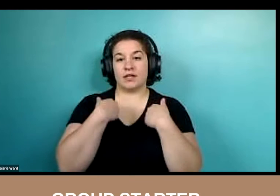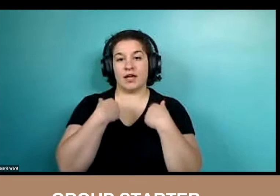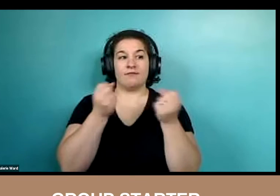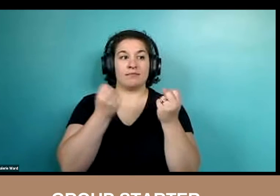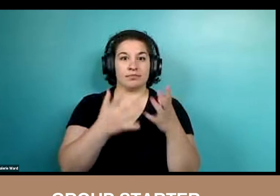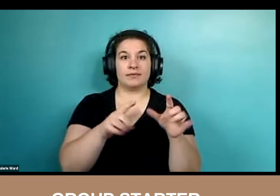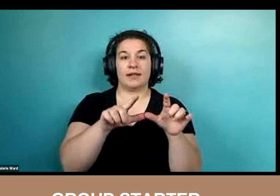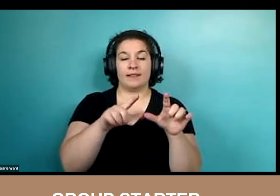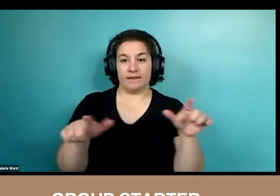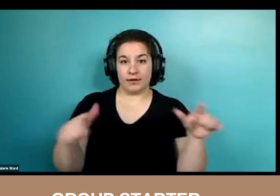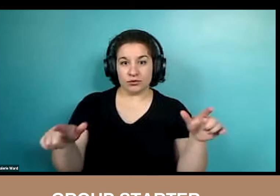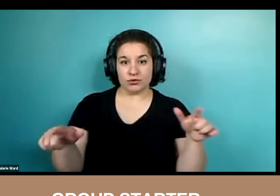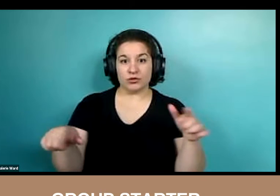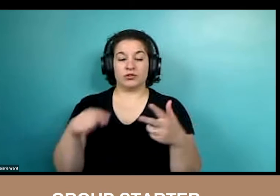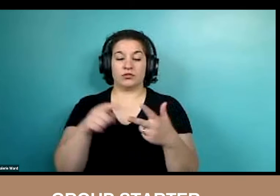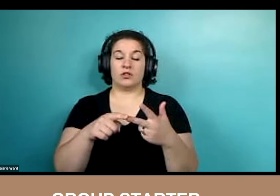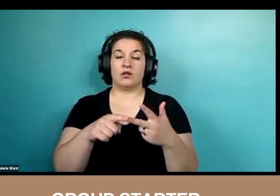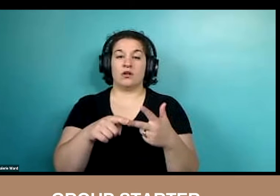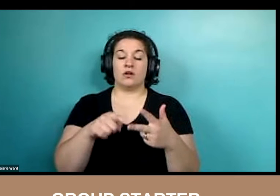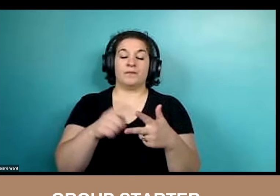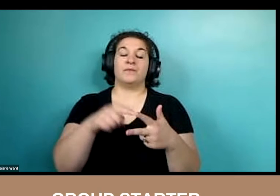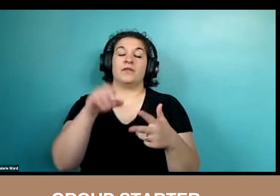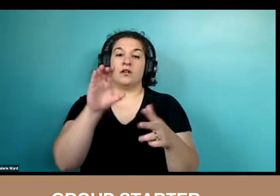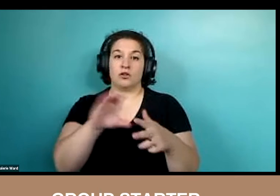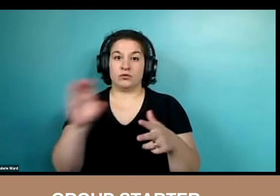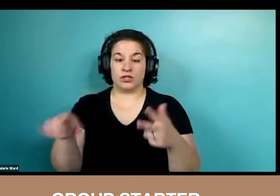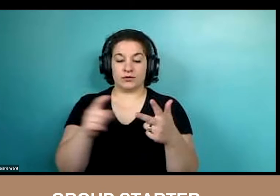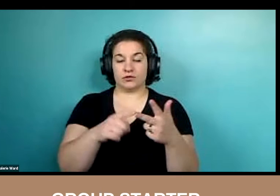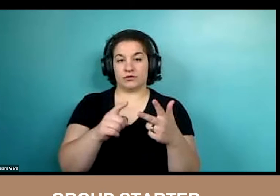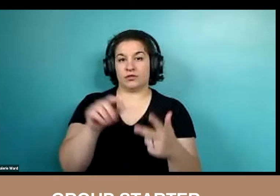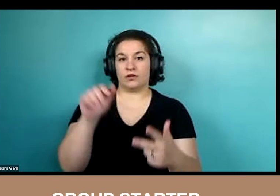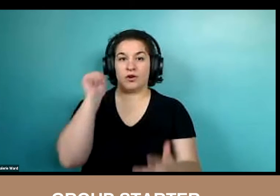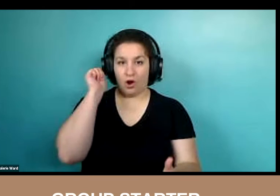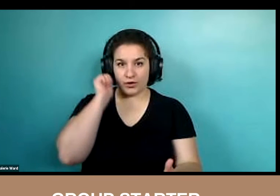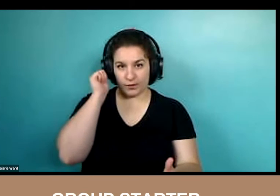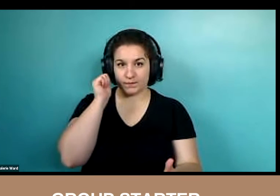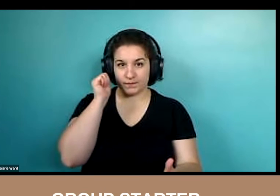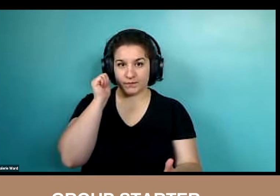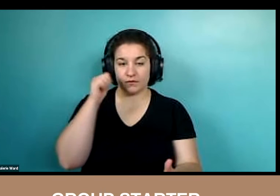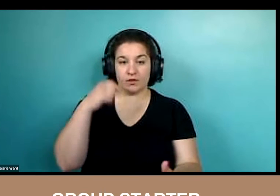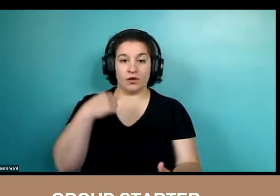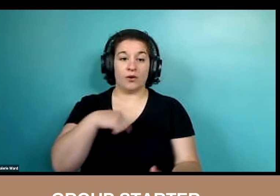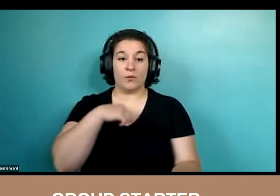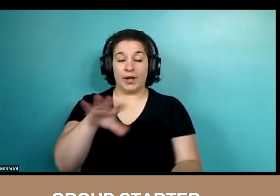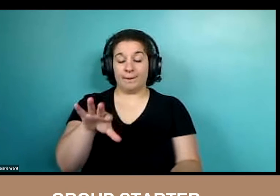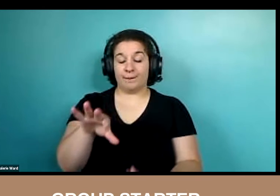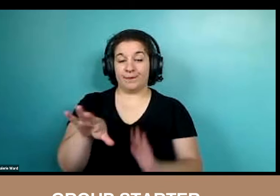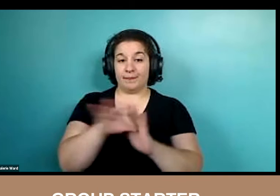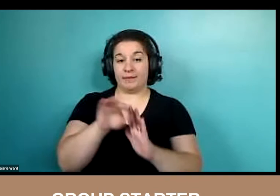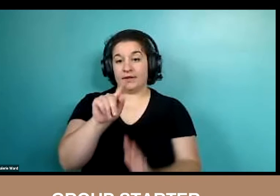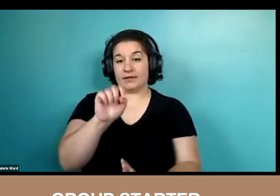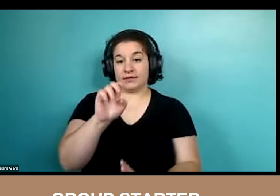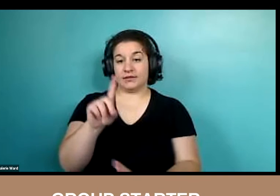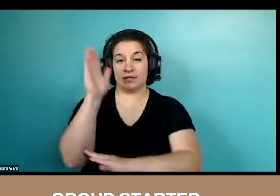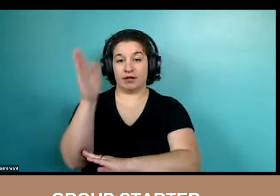So this allows for more inclusion and better engagement. And we'll pick a TED Talk that is loosely related to whatever topic